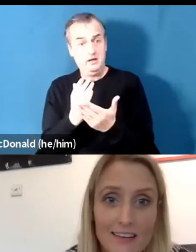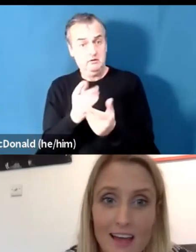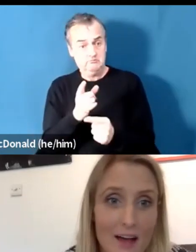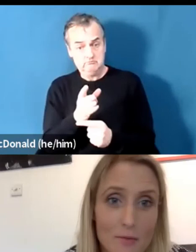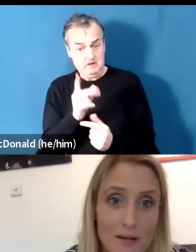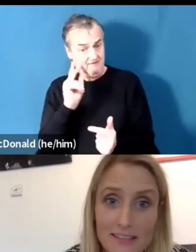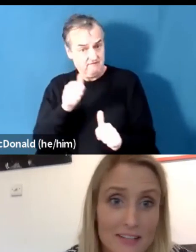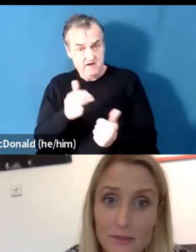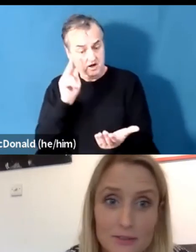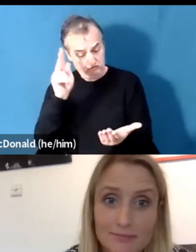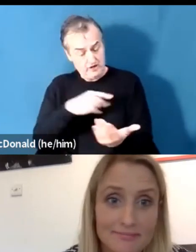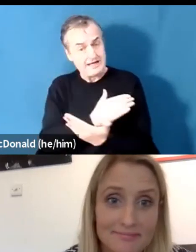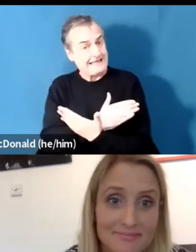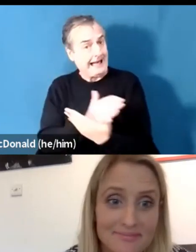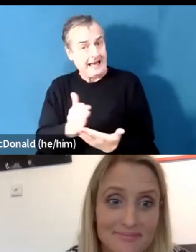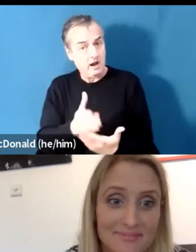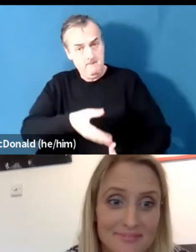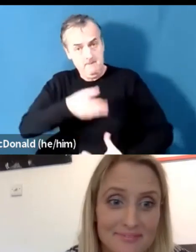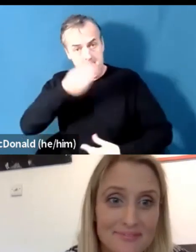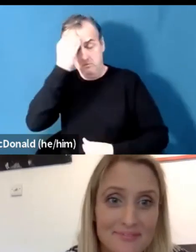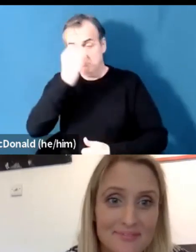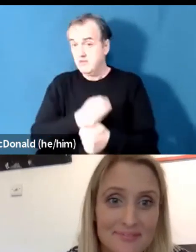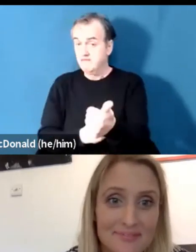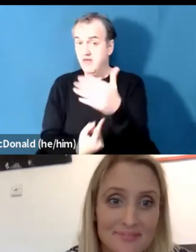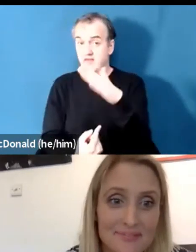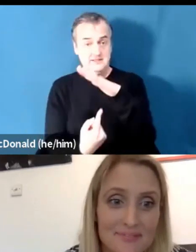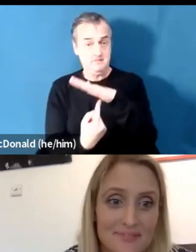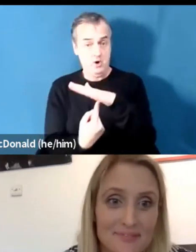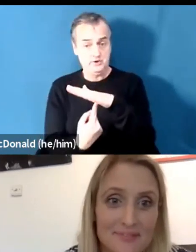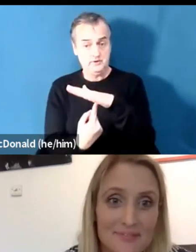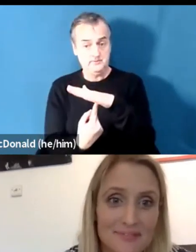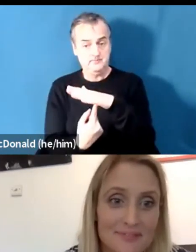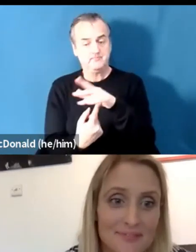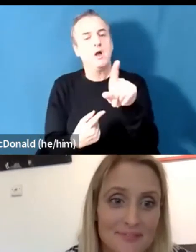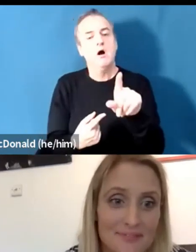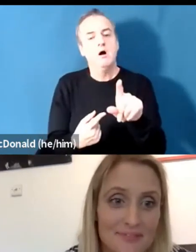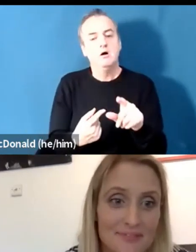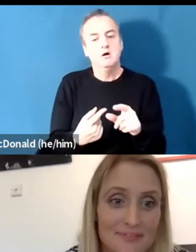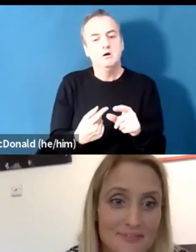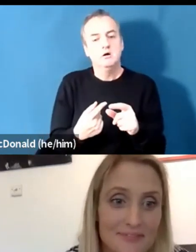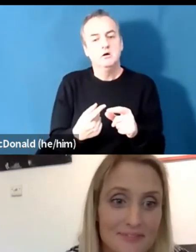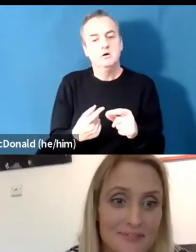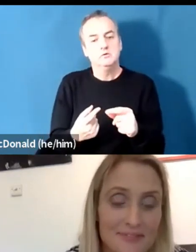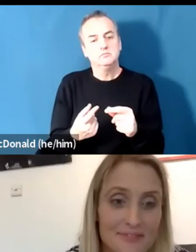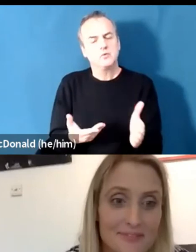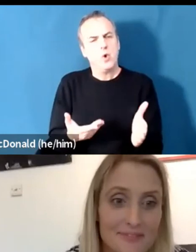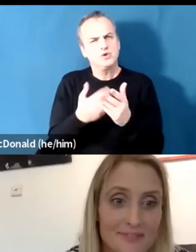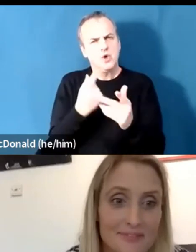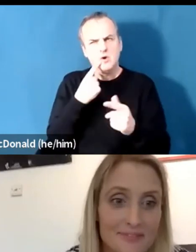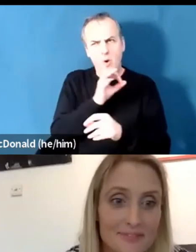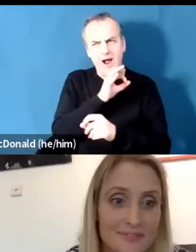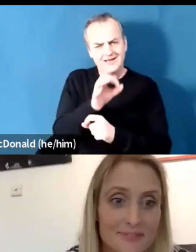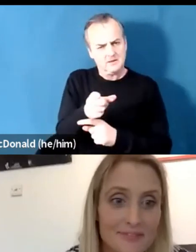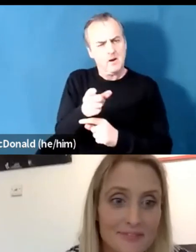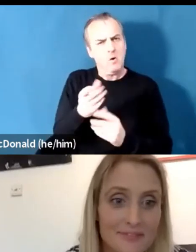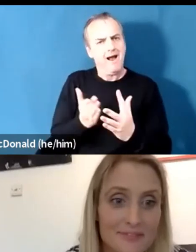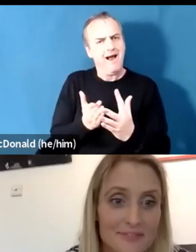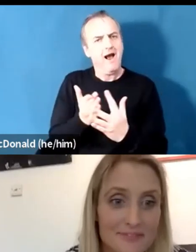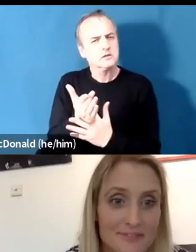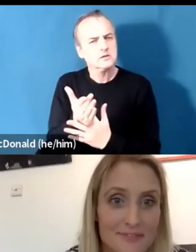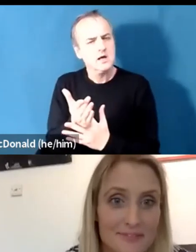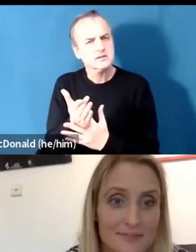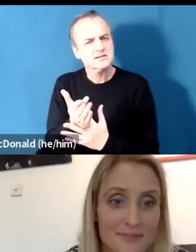there, I wouldn't mind at all. Great. Thank you. And just also accessibility. So I know that this is